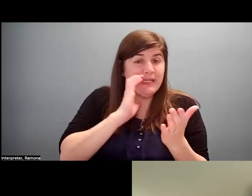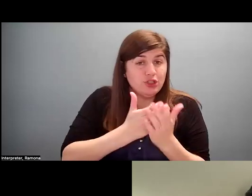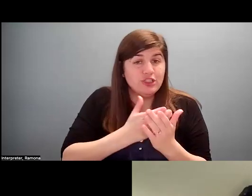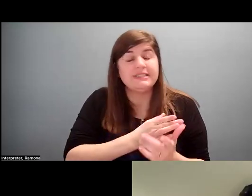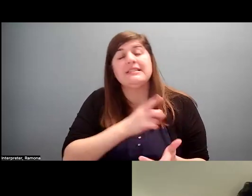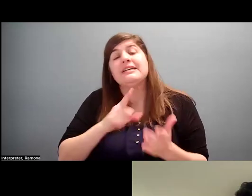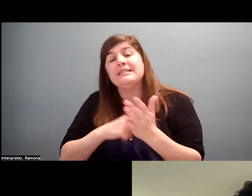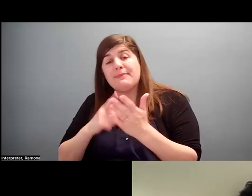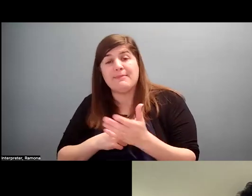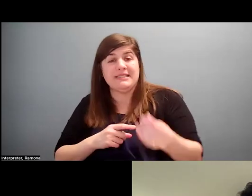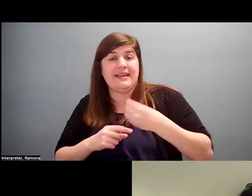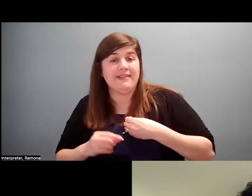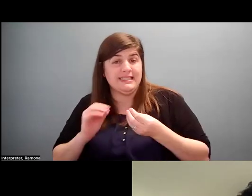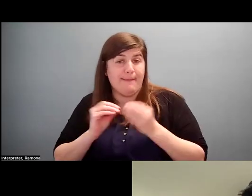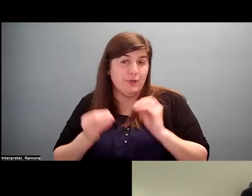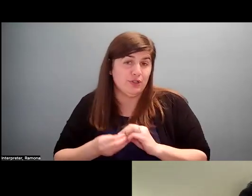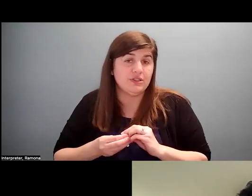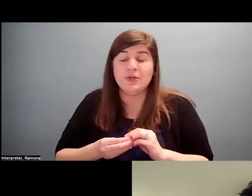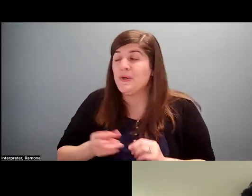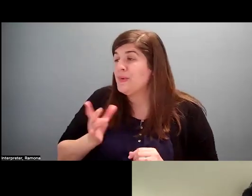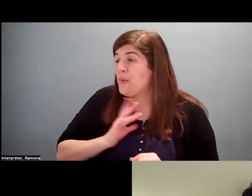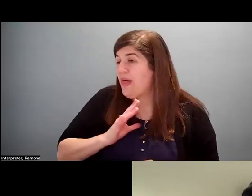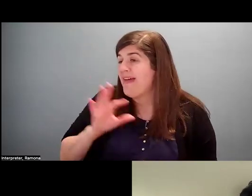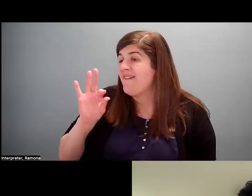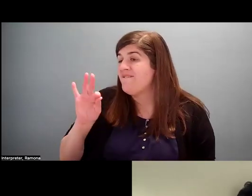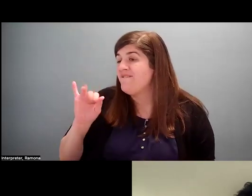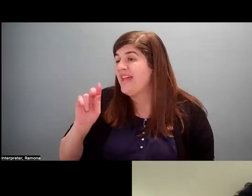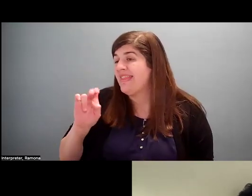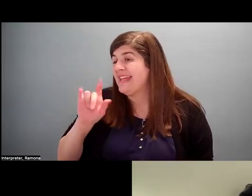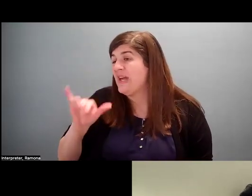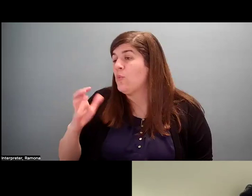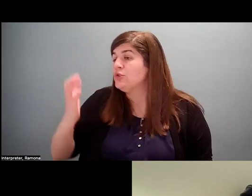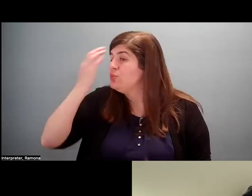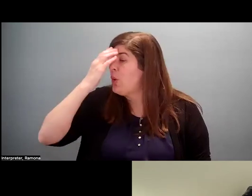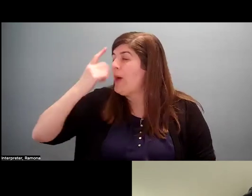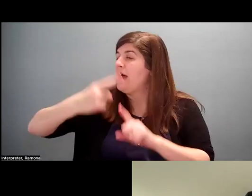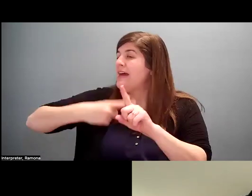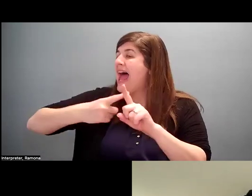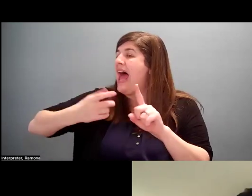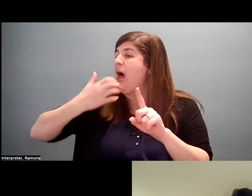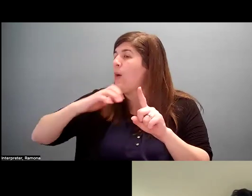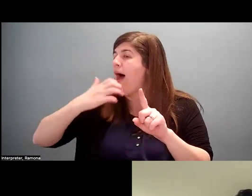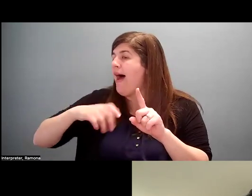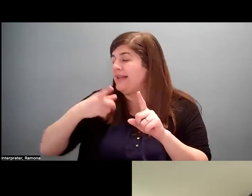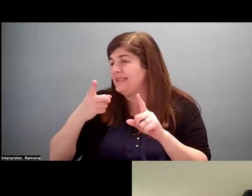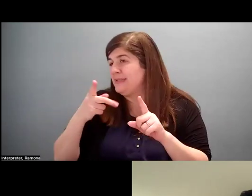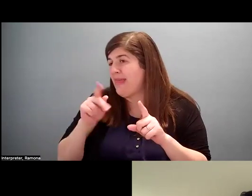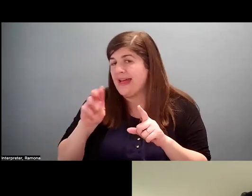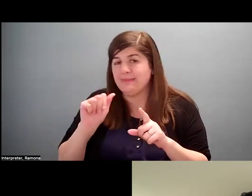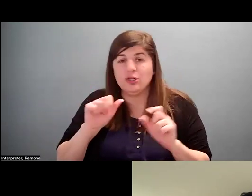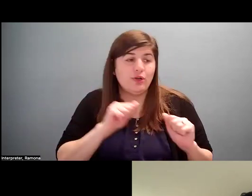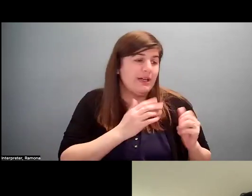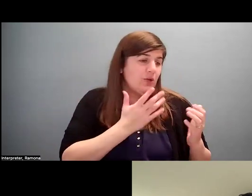in numbers. Cool. Finley wants to know, how hot is plasma? Plasmas can be as